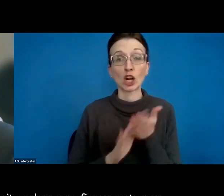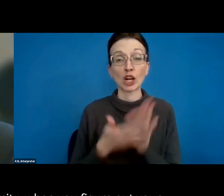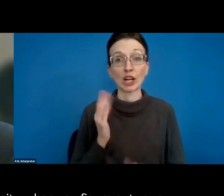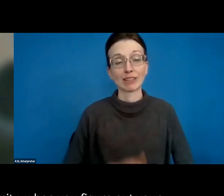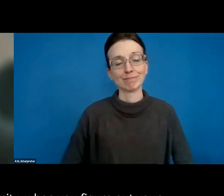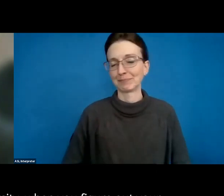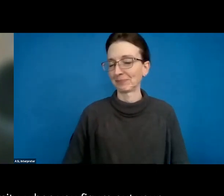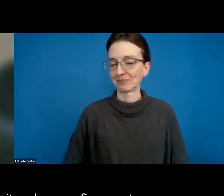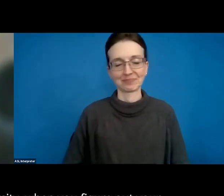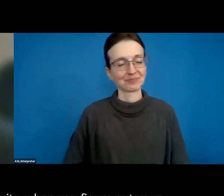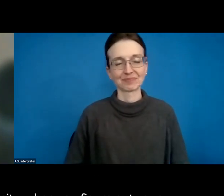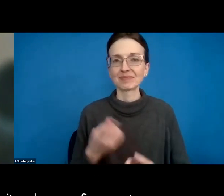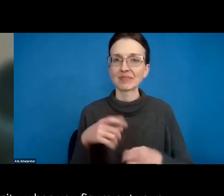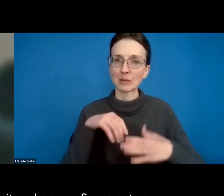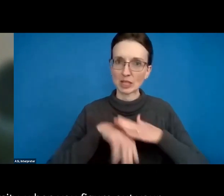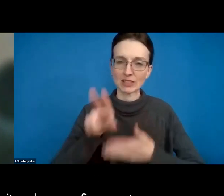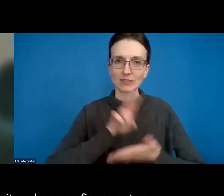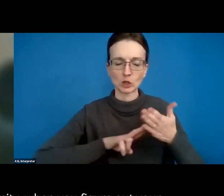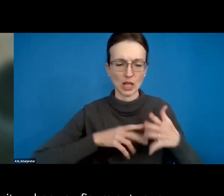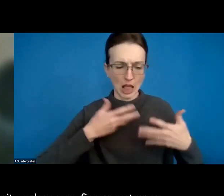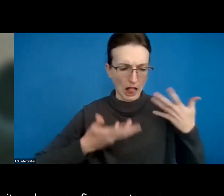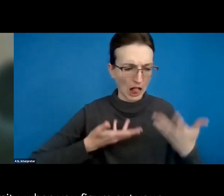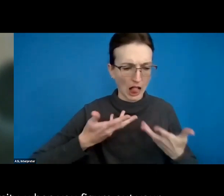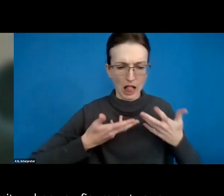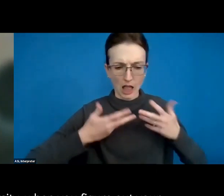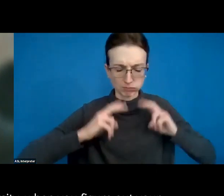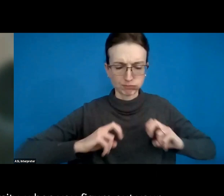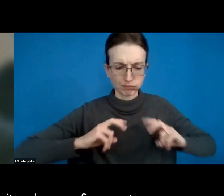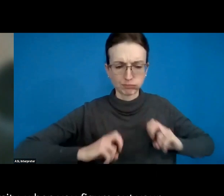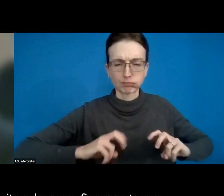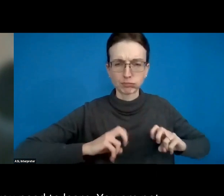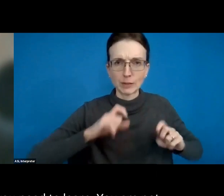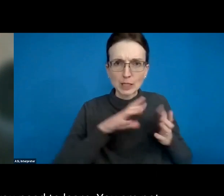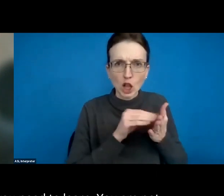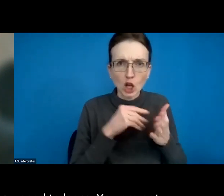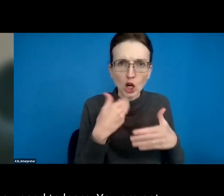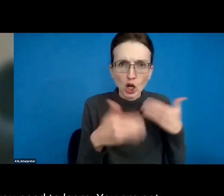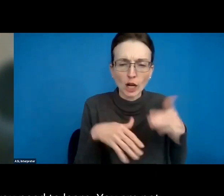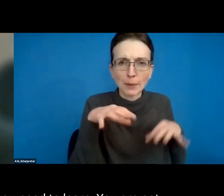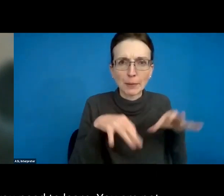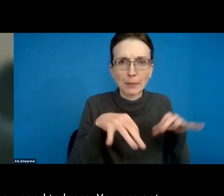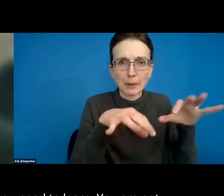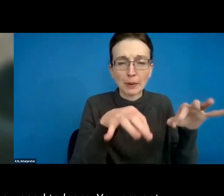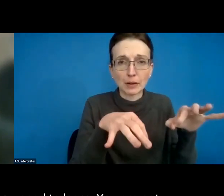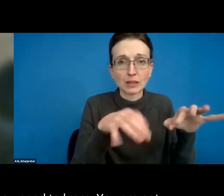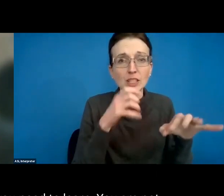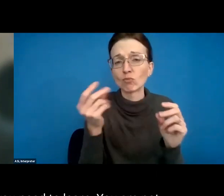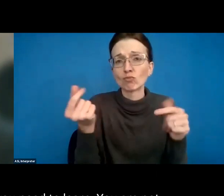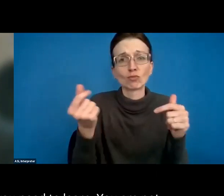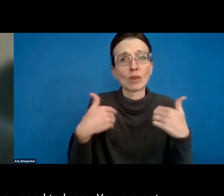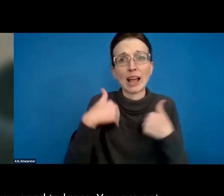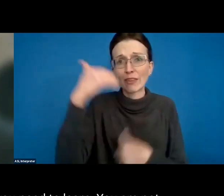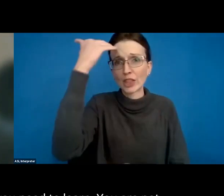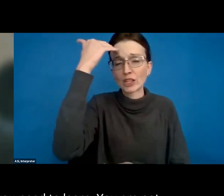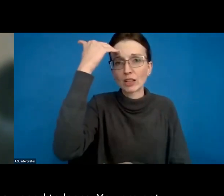university, when you figure out your disability. You're not born with this knowledge. Everything that you do, you need